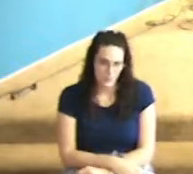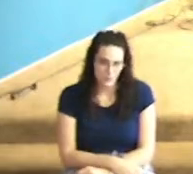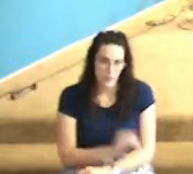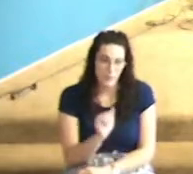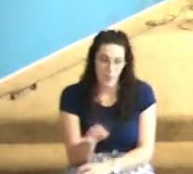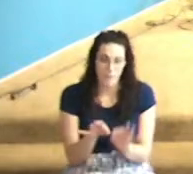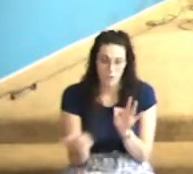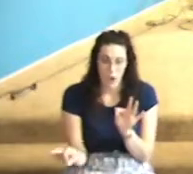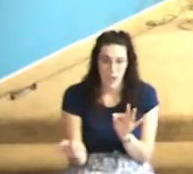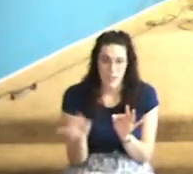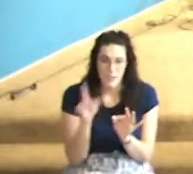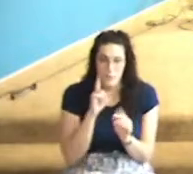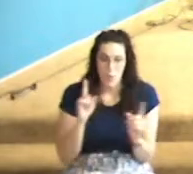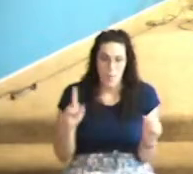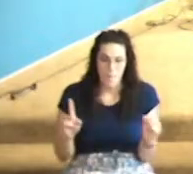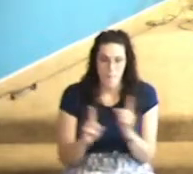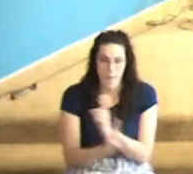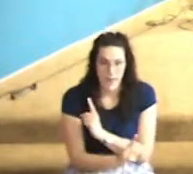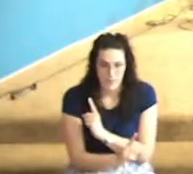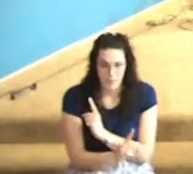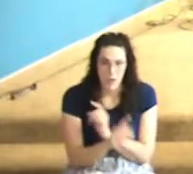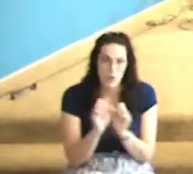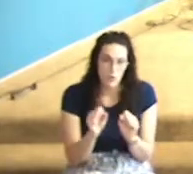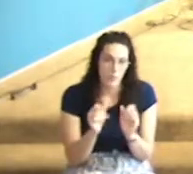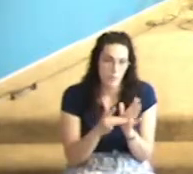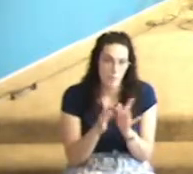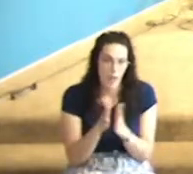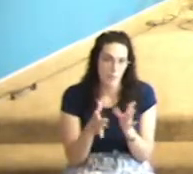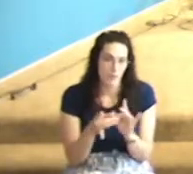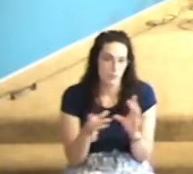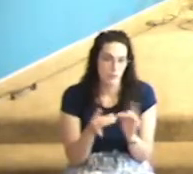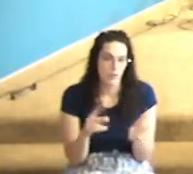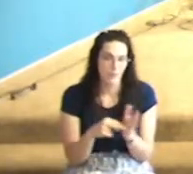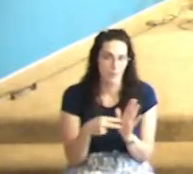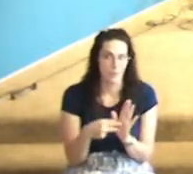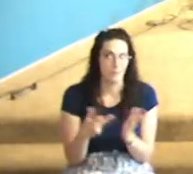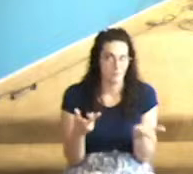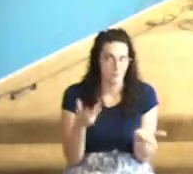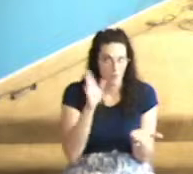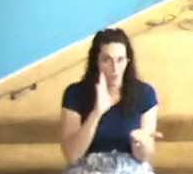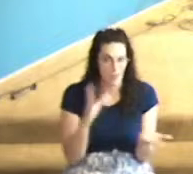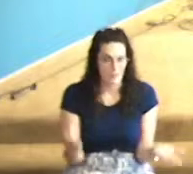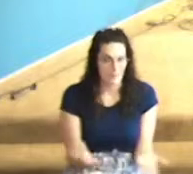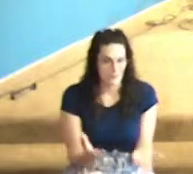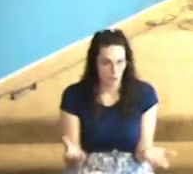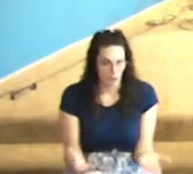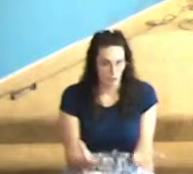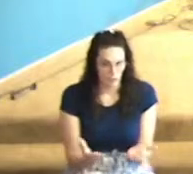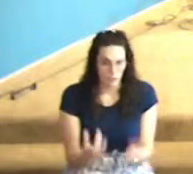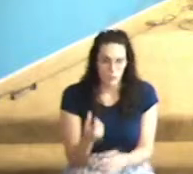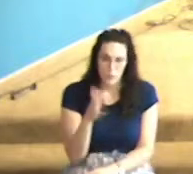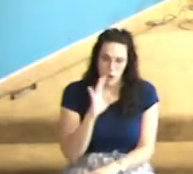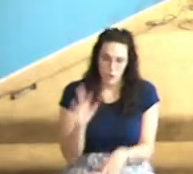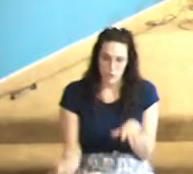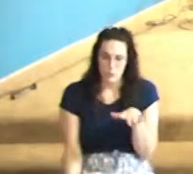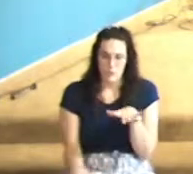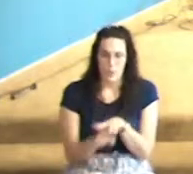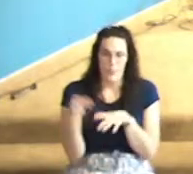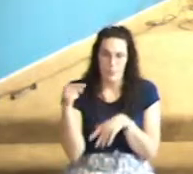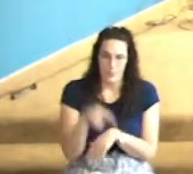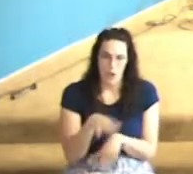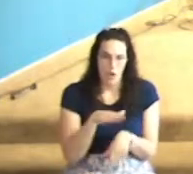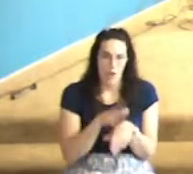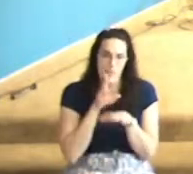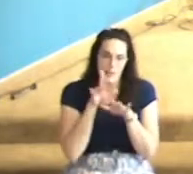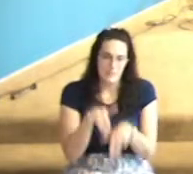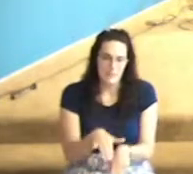That phrase for pass by could be Bible talk for saying God is here. And so God shows up there on the Sea of